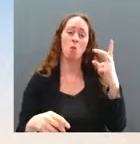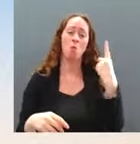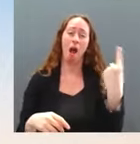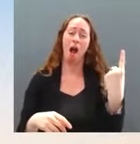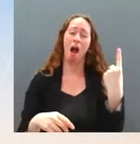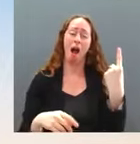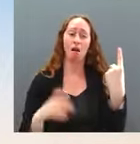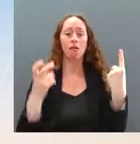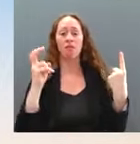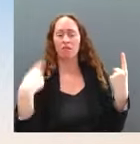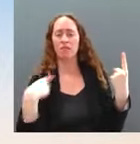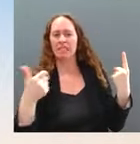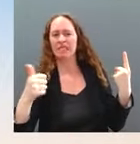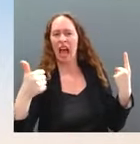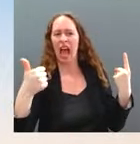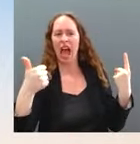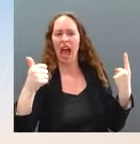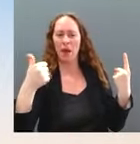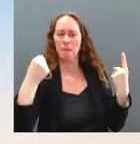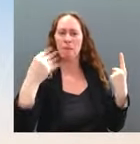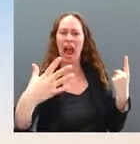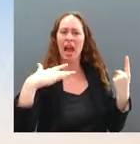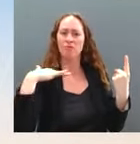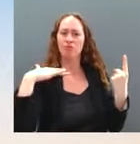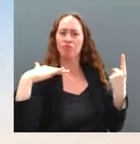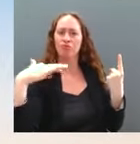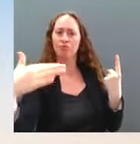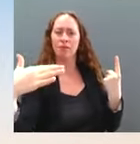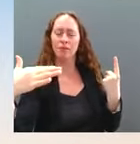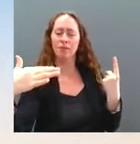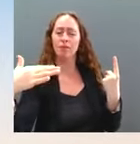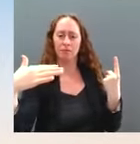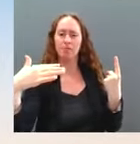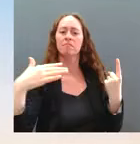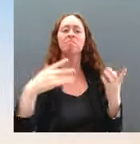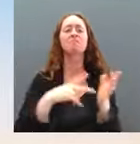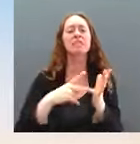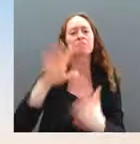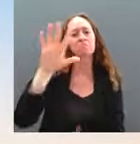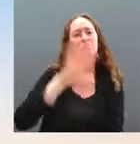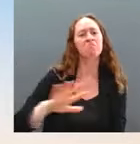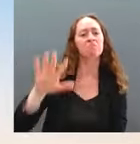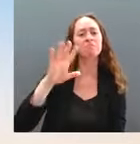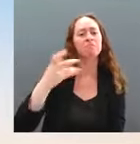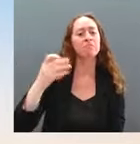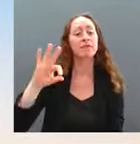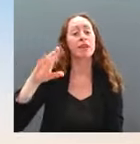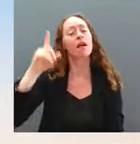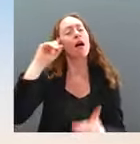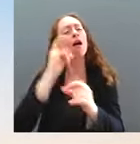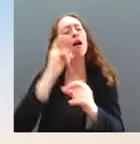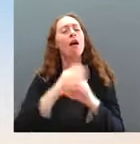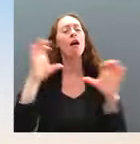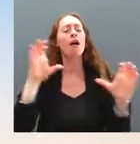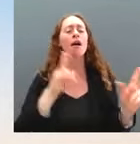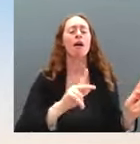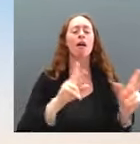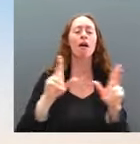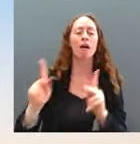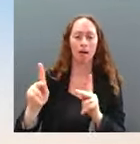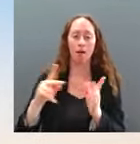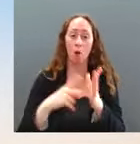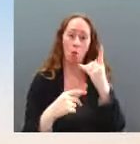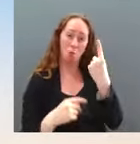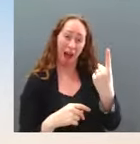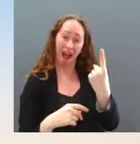90 to 1. That means one tank, Russian tank, 10 anti-tank systems to fight them back. For every Russian armored vehicle in